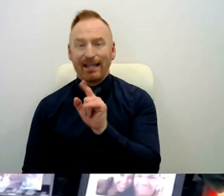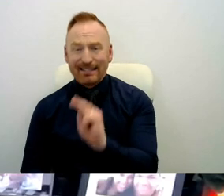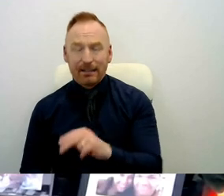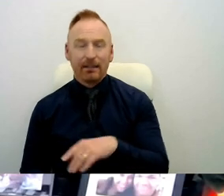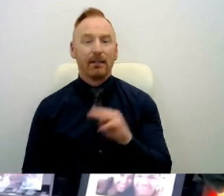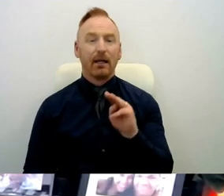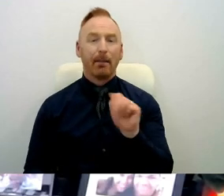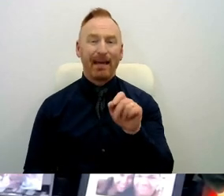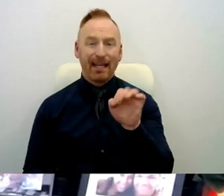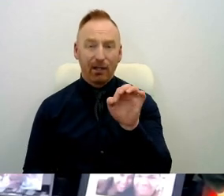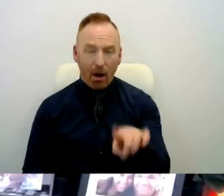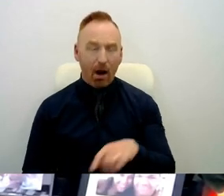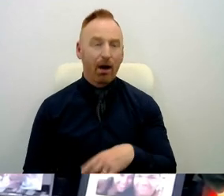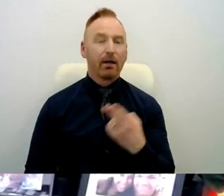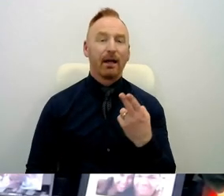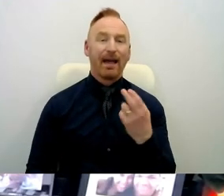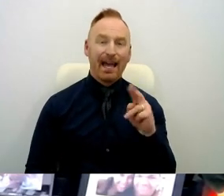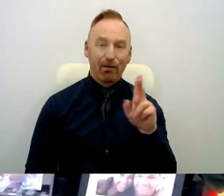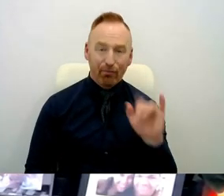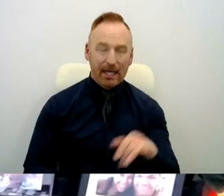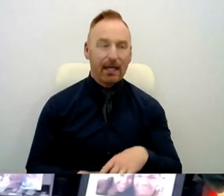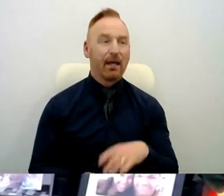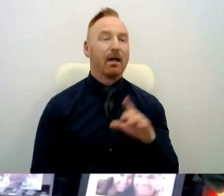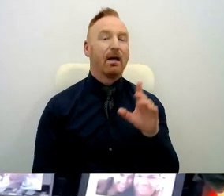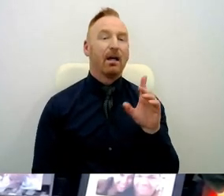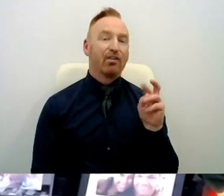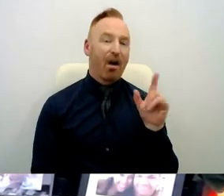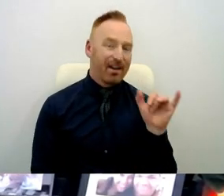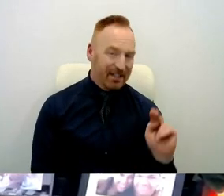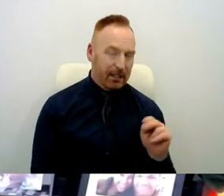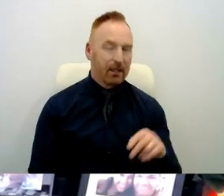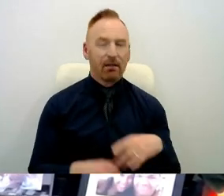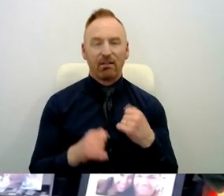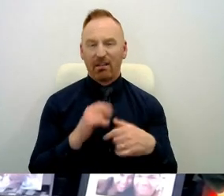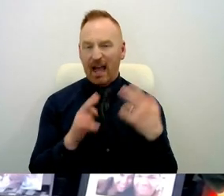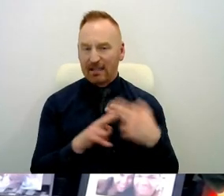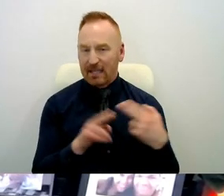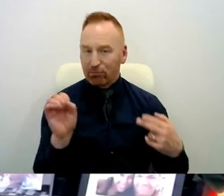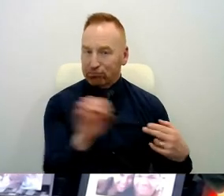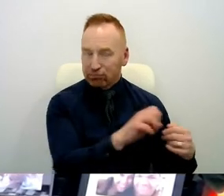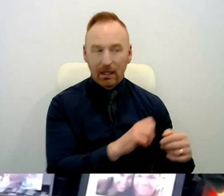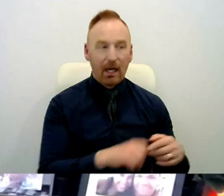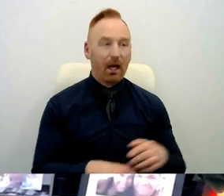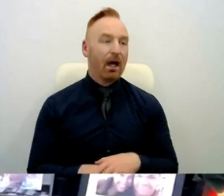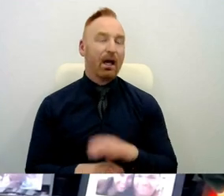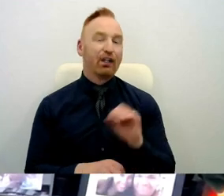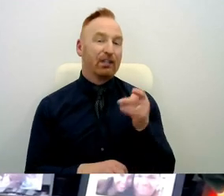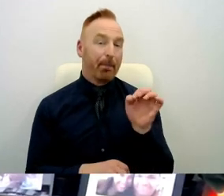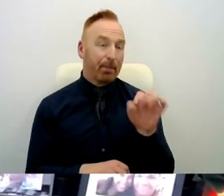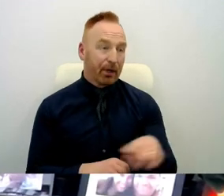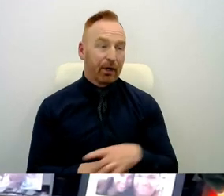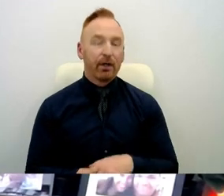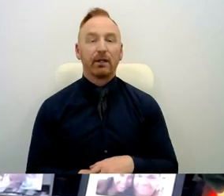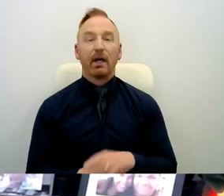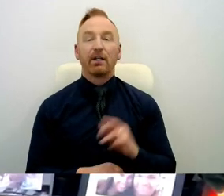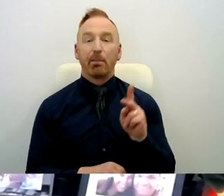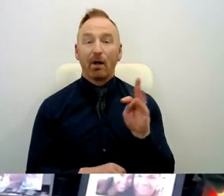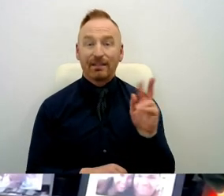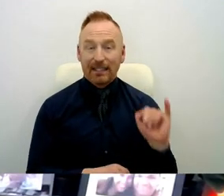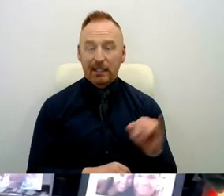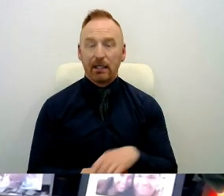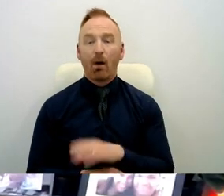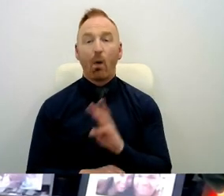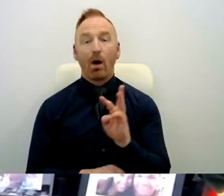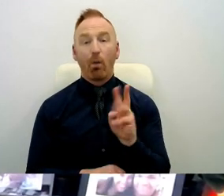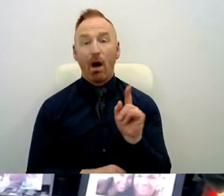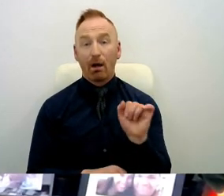Nelson, Robin Maynard, Natasha Henry, Ken Donovan, Rosemary Sadlier, R. Bruce Shepherd, Walter Tarnopolsky,